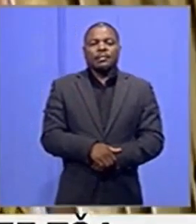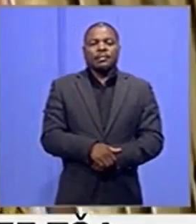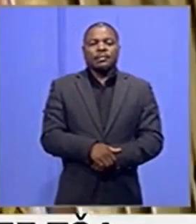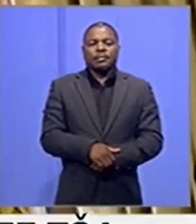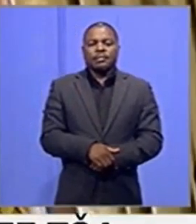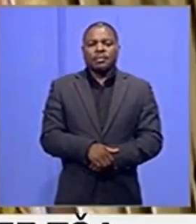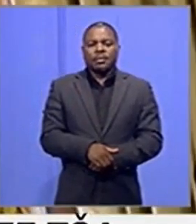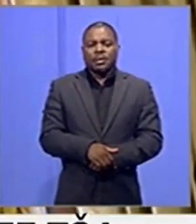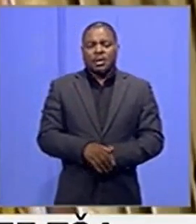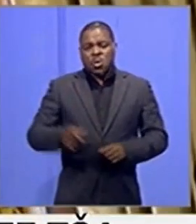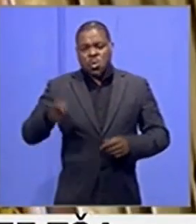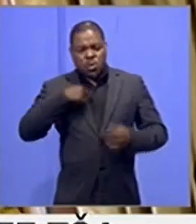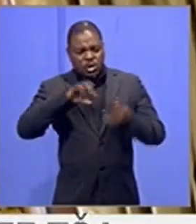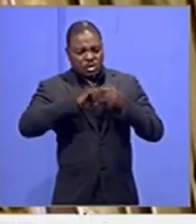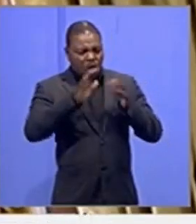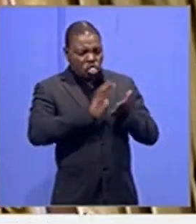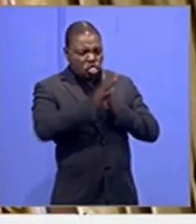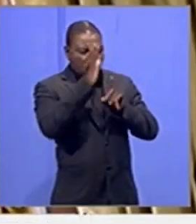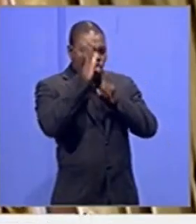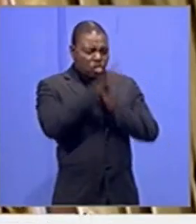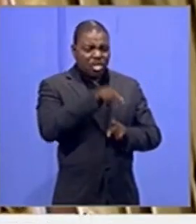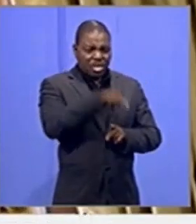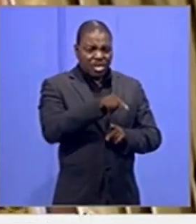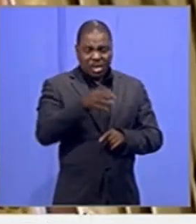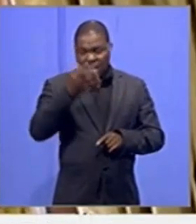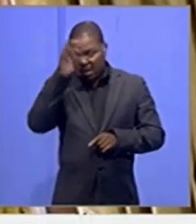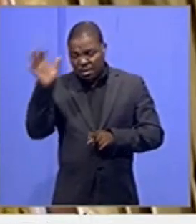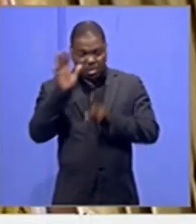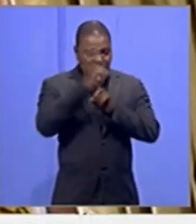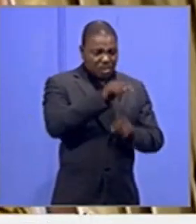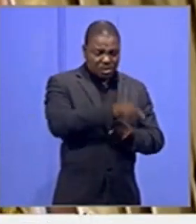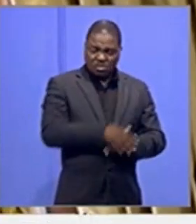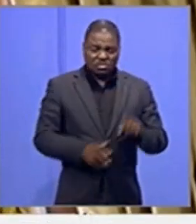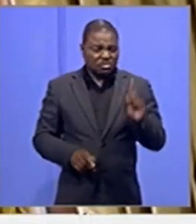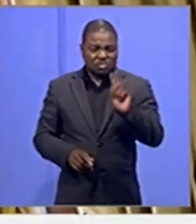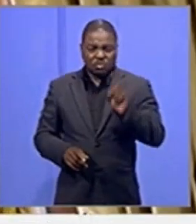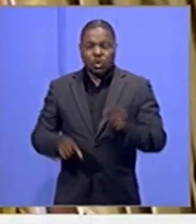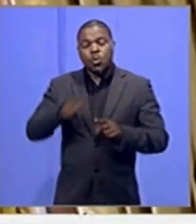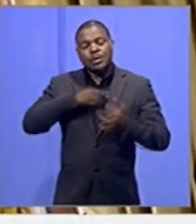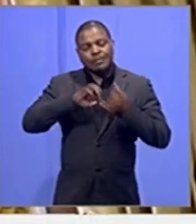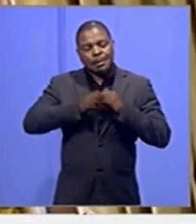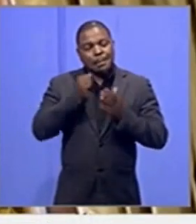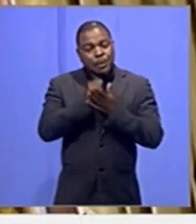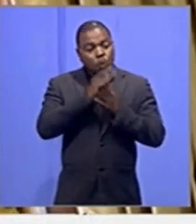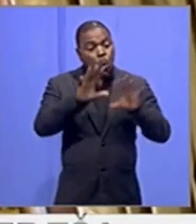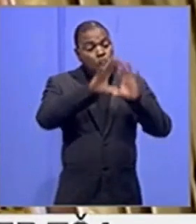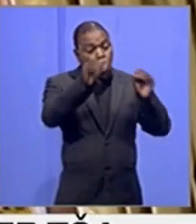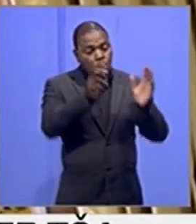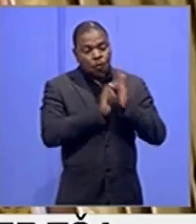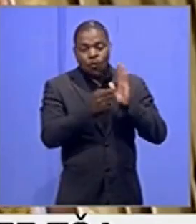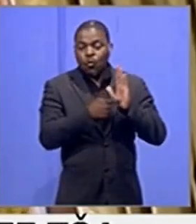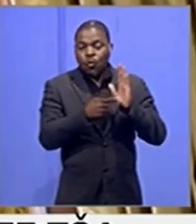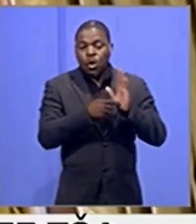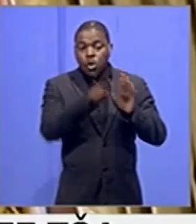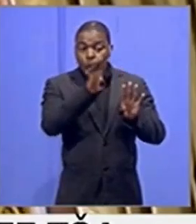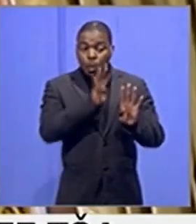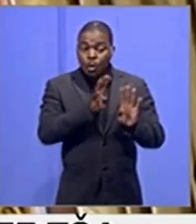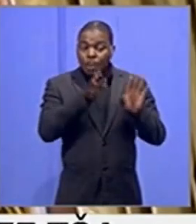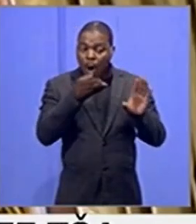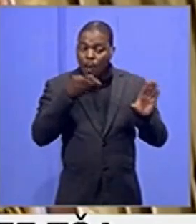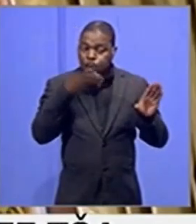There was no any sabotage on the part of government. We just made sure that everybody plays by the rules. If you're going to carry protesters, you should know